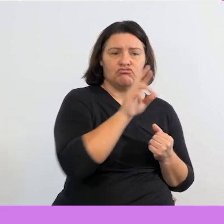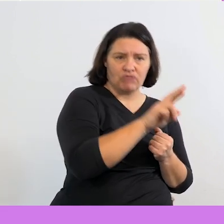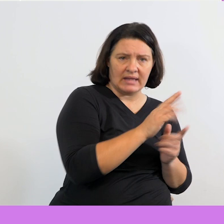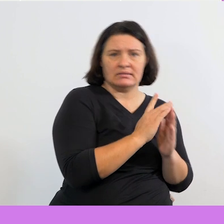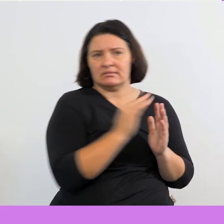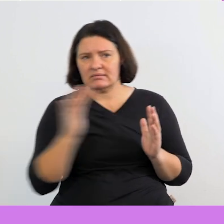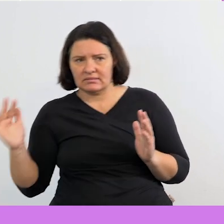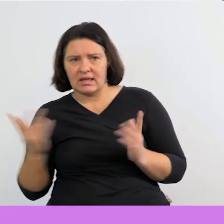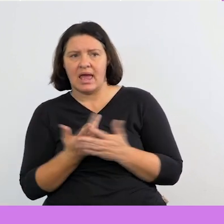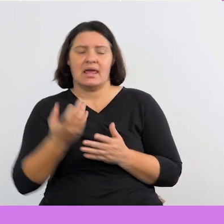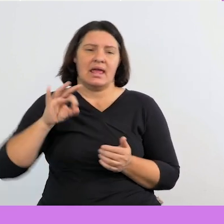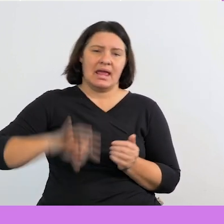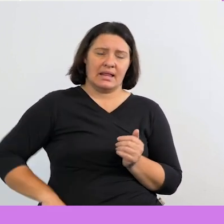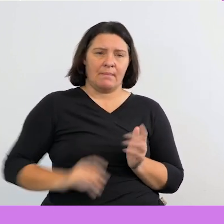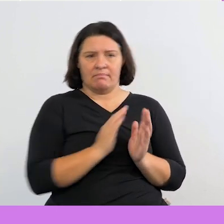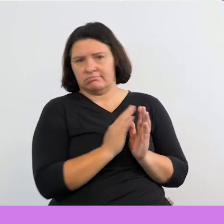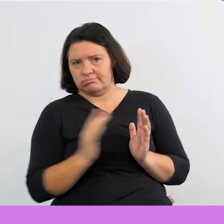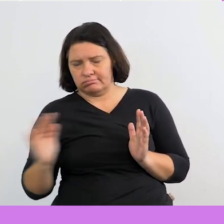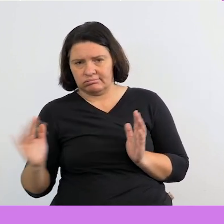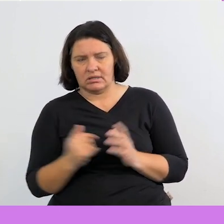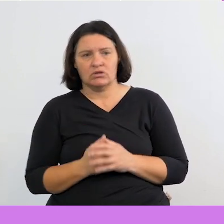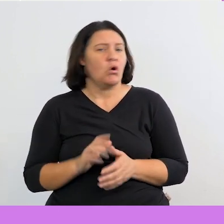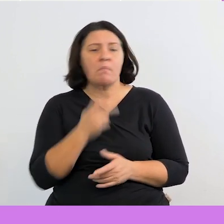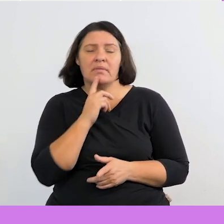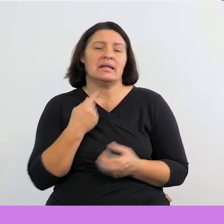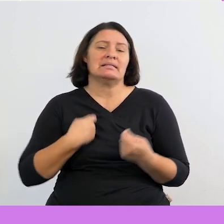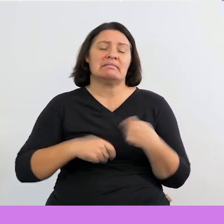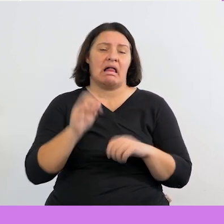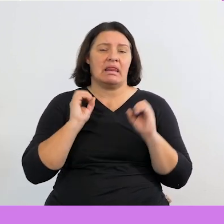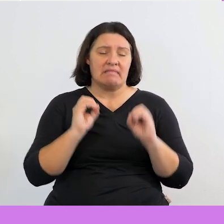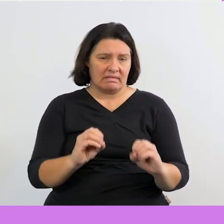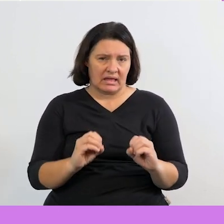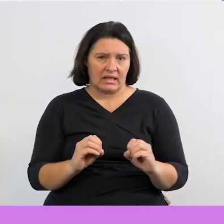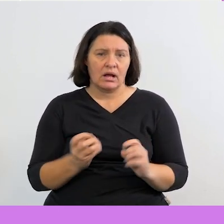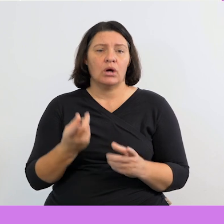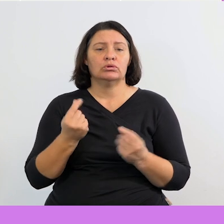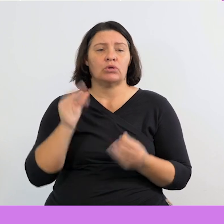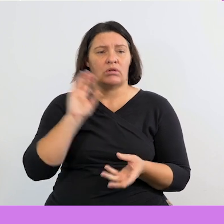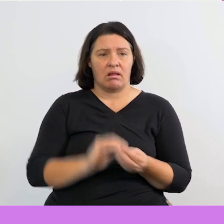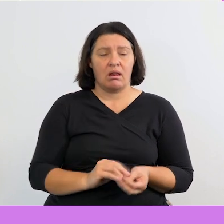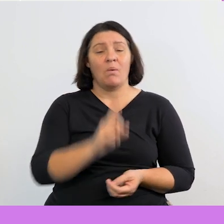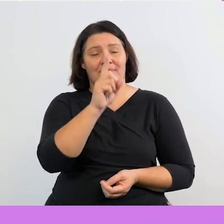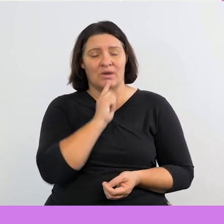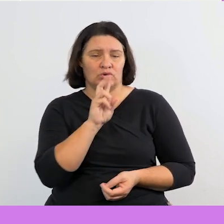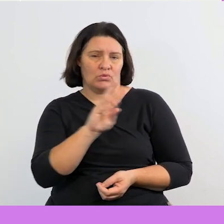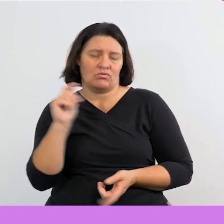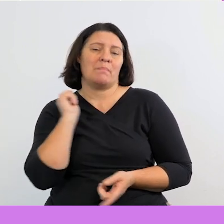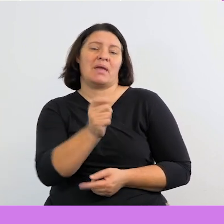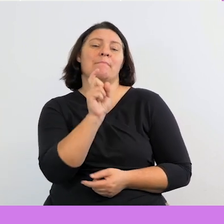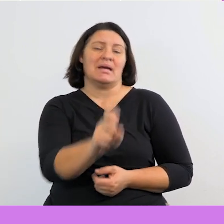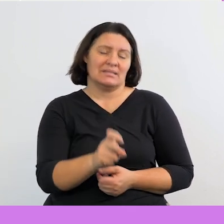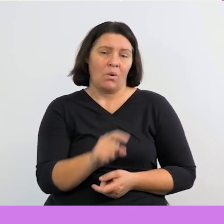right? So meaning, even if she does not sell any Vaux roll, a total cost will still be